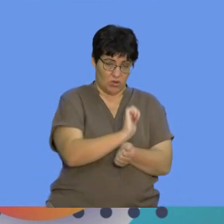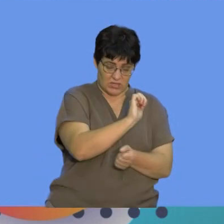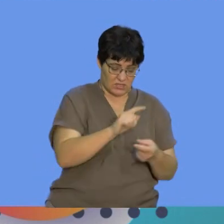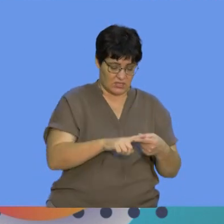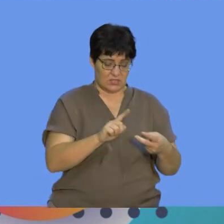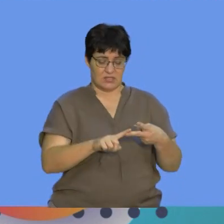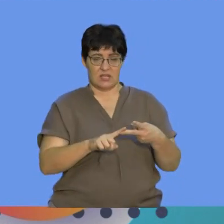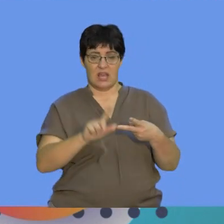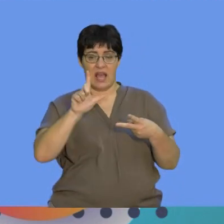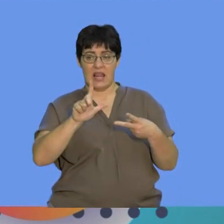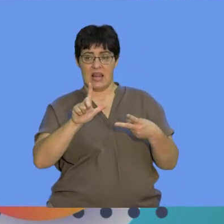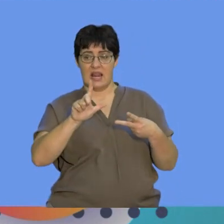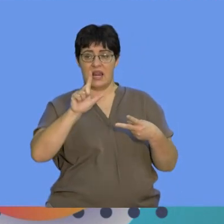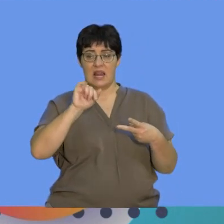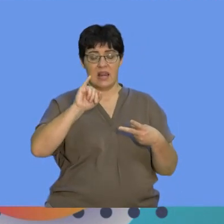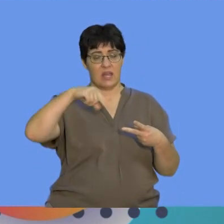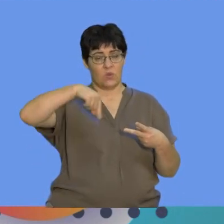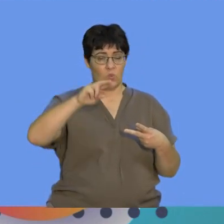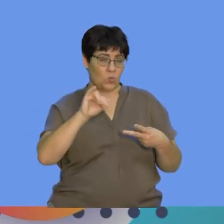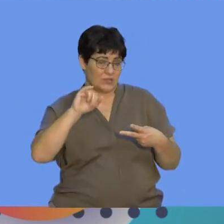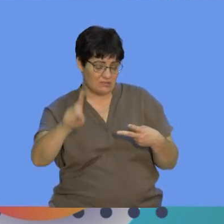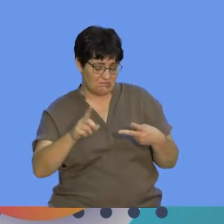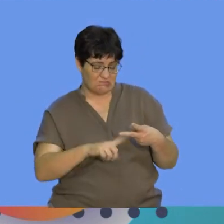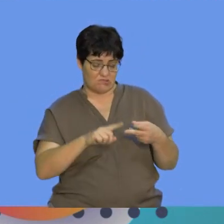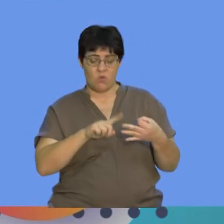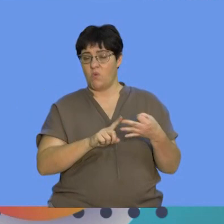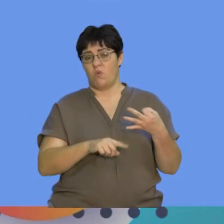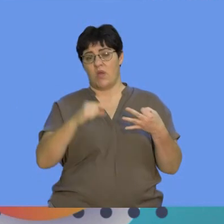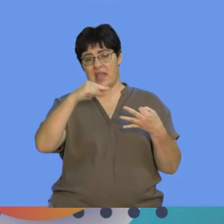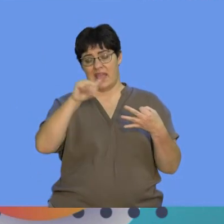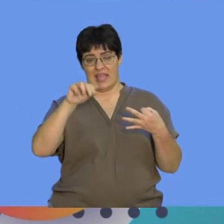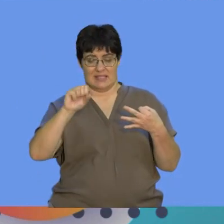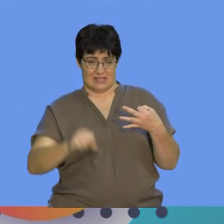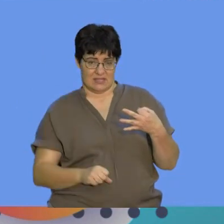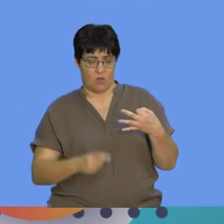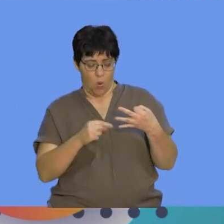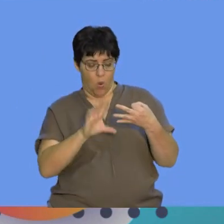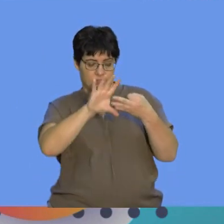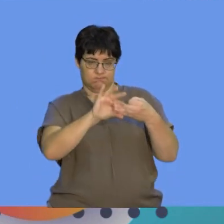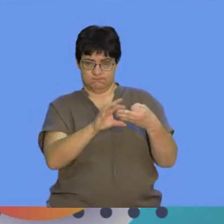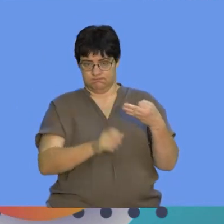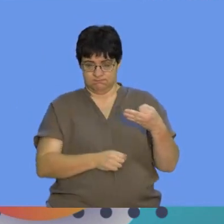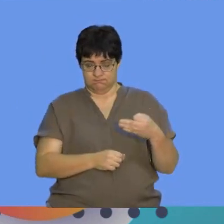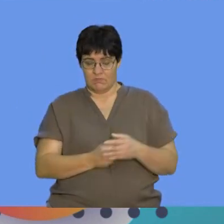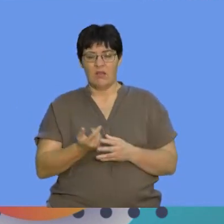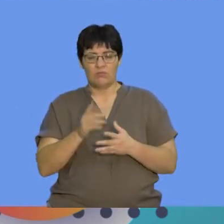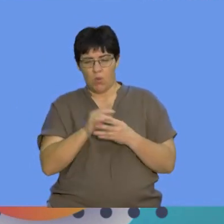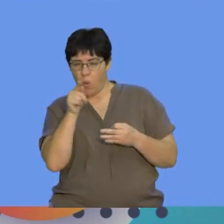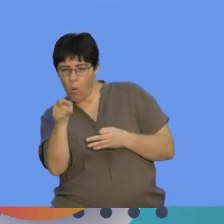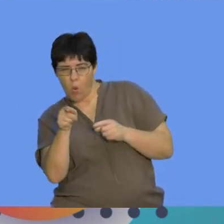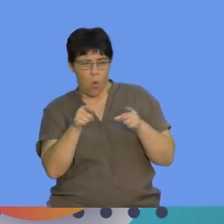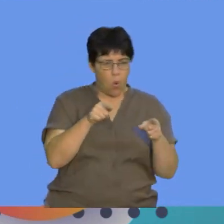gas, or it could be a combination of one of the three forms of matter that we have indicated.